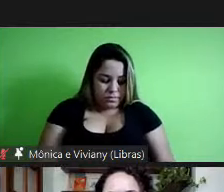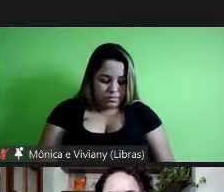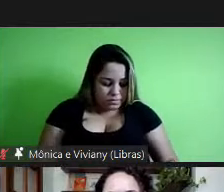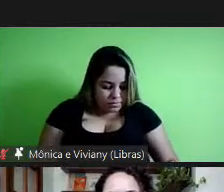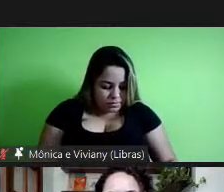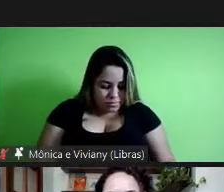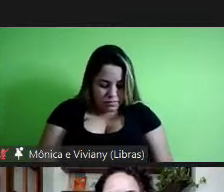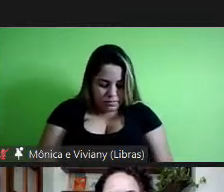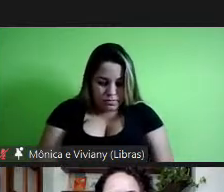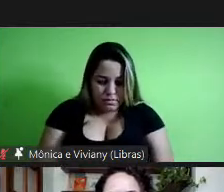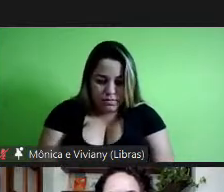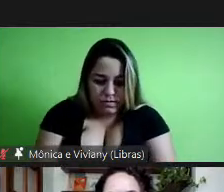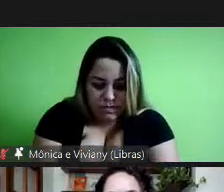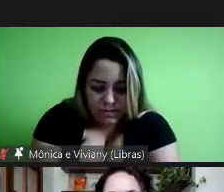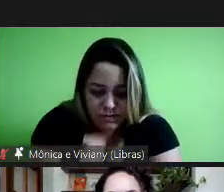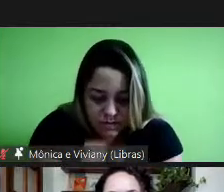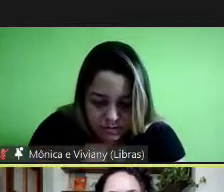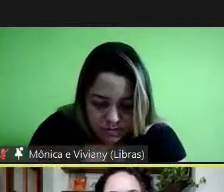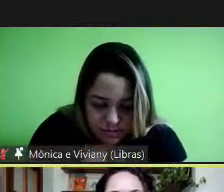Okay, we are seeing it.